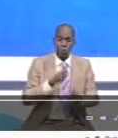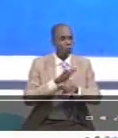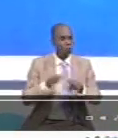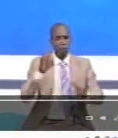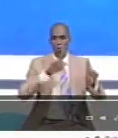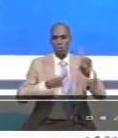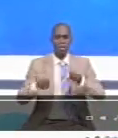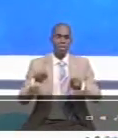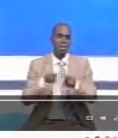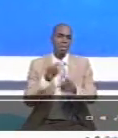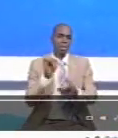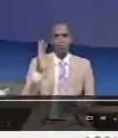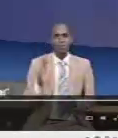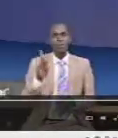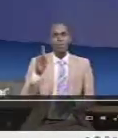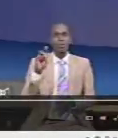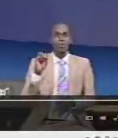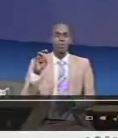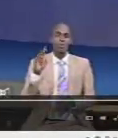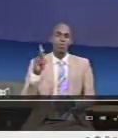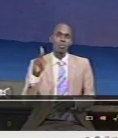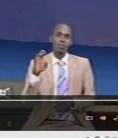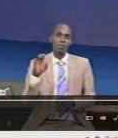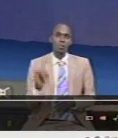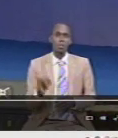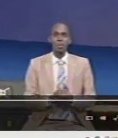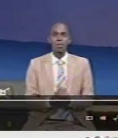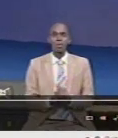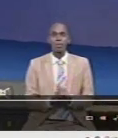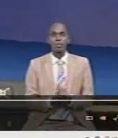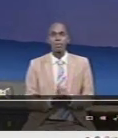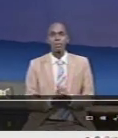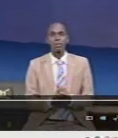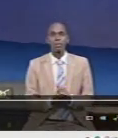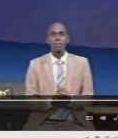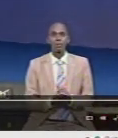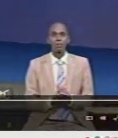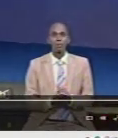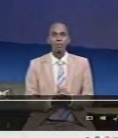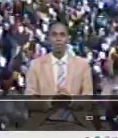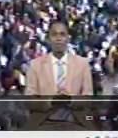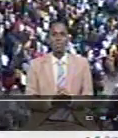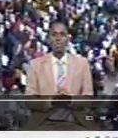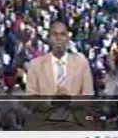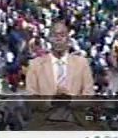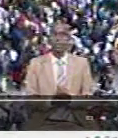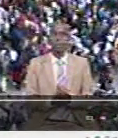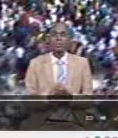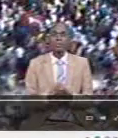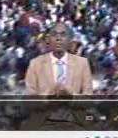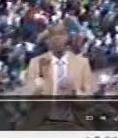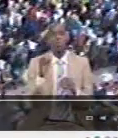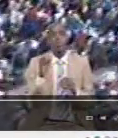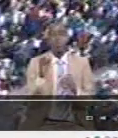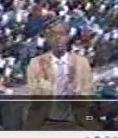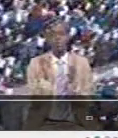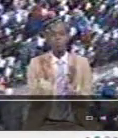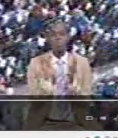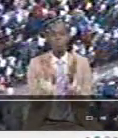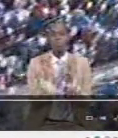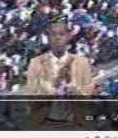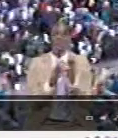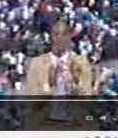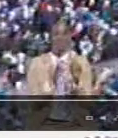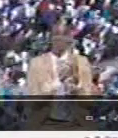Oh, get you out. There's thank no time you, to Pastor. Waste. Praise the Lord. Looking at